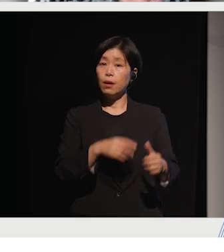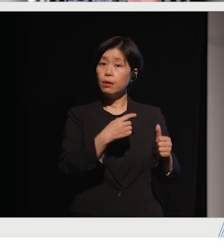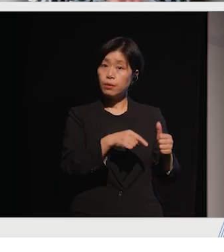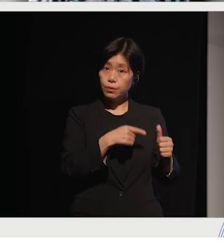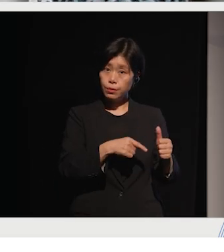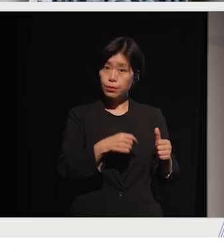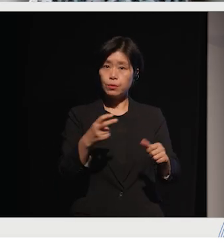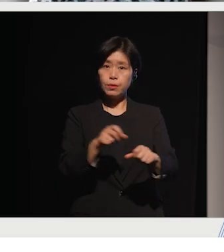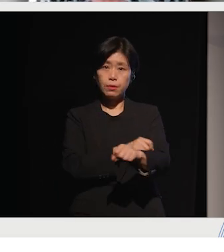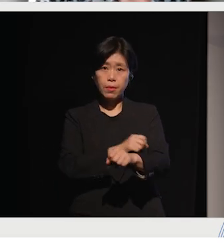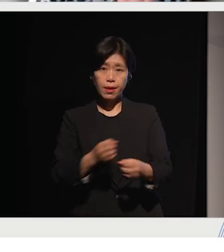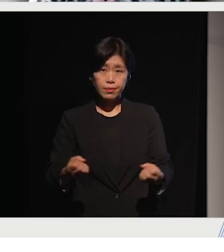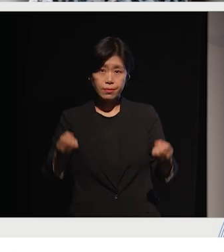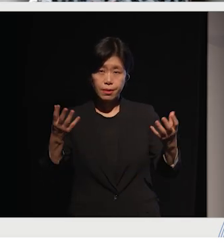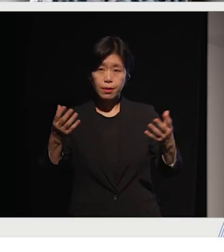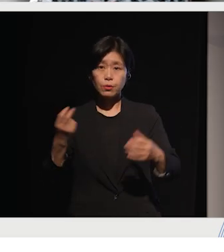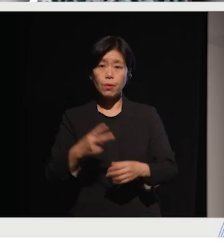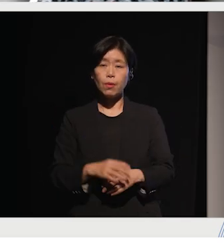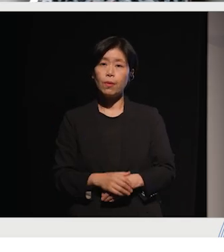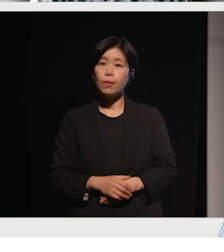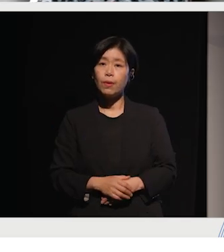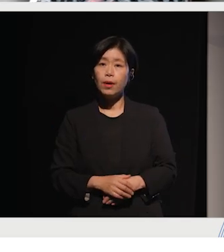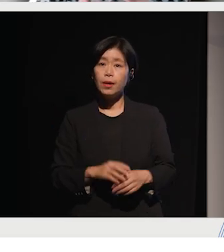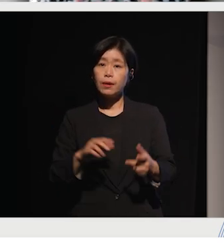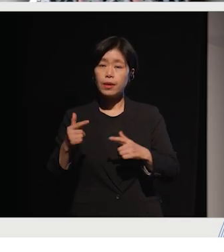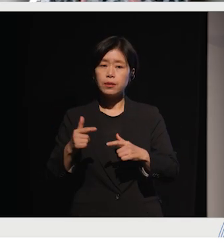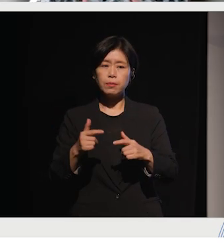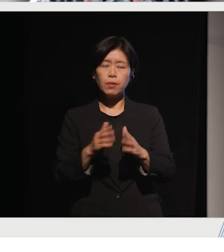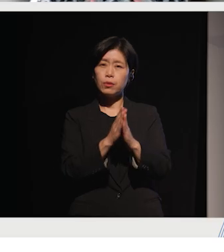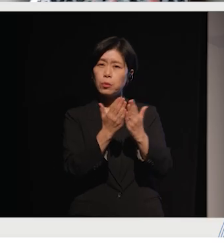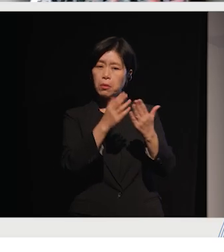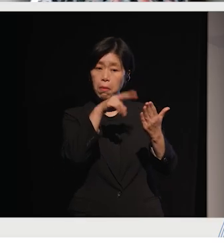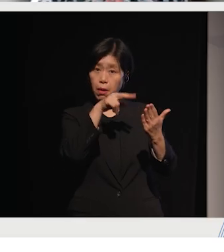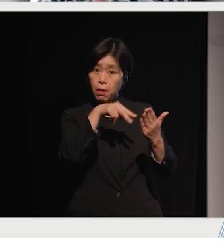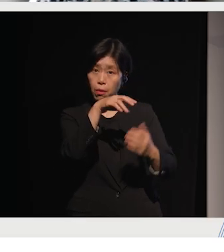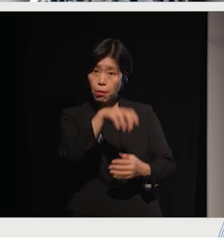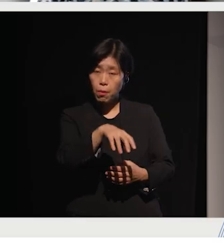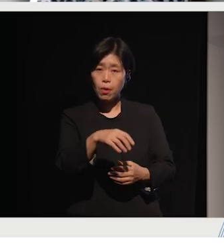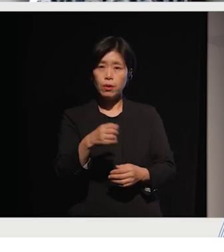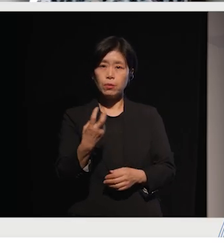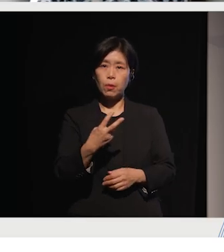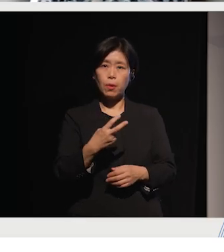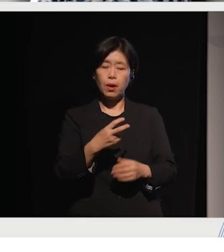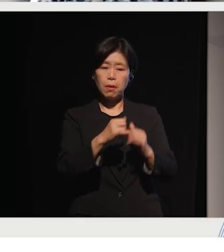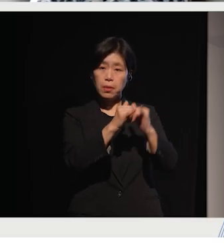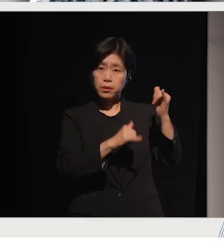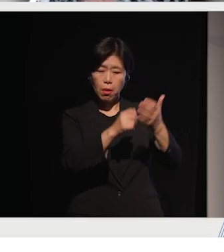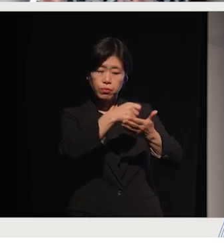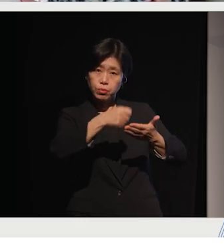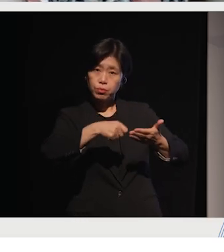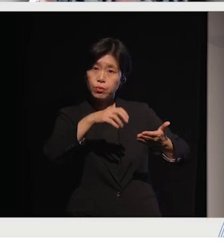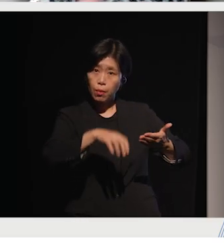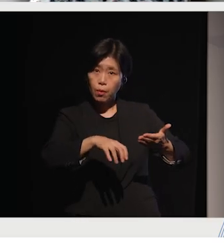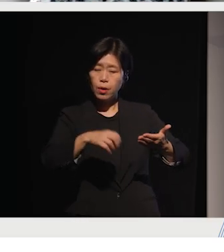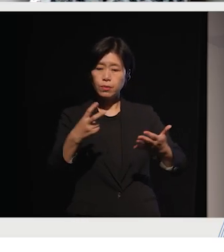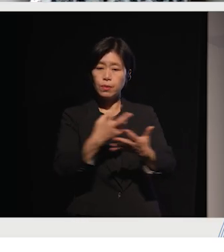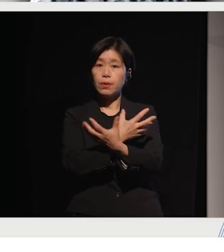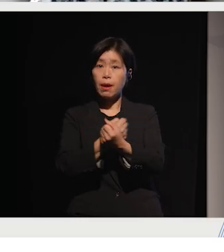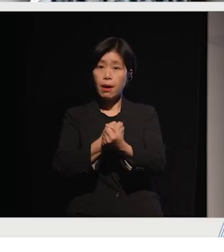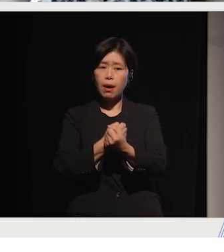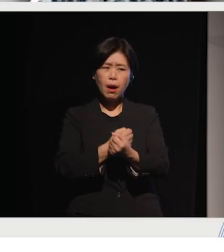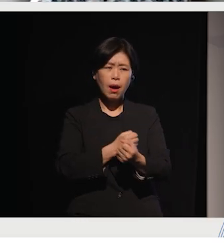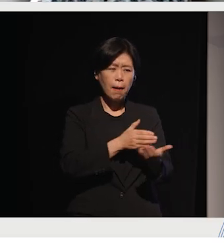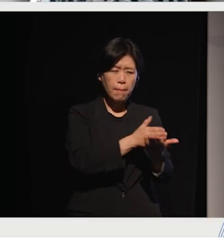support, education, special events, conservation, libraries and archives, and finance